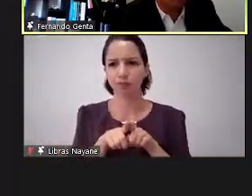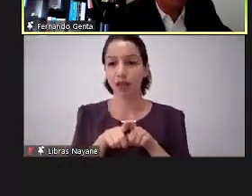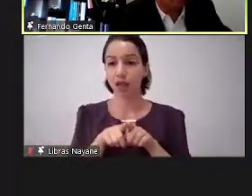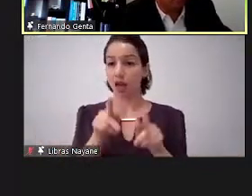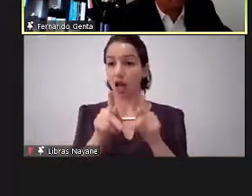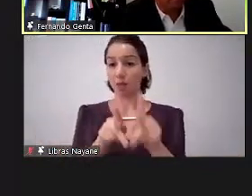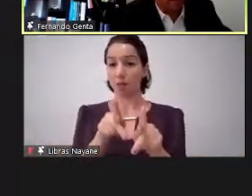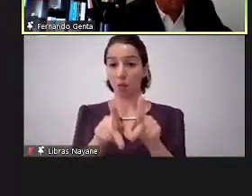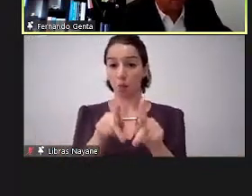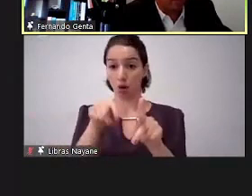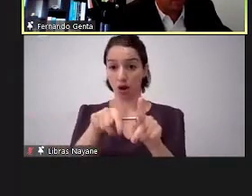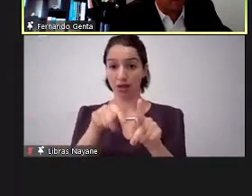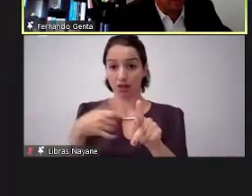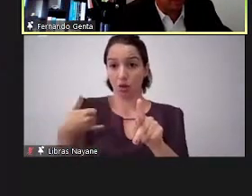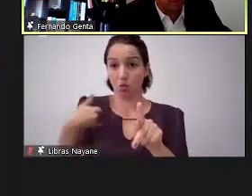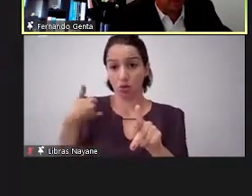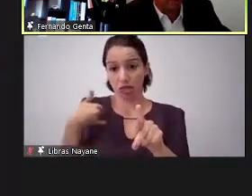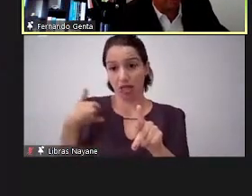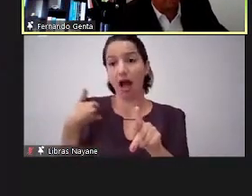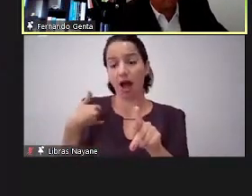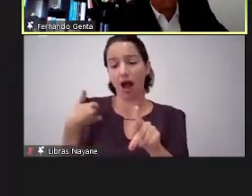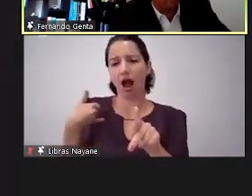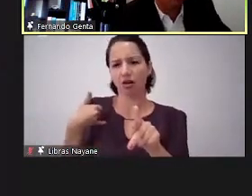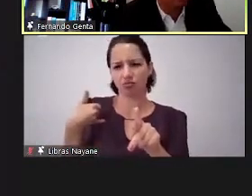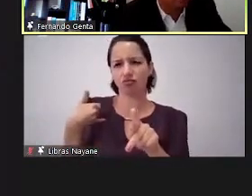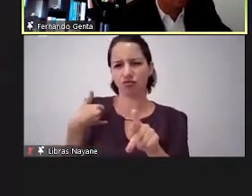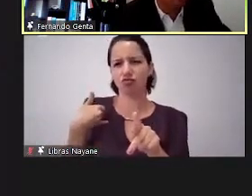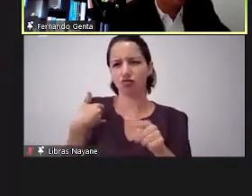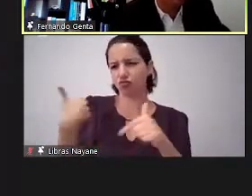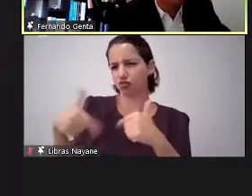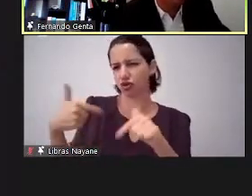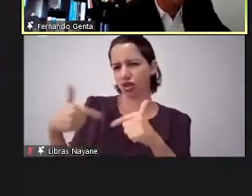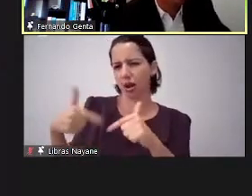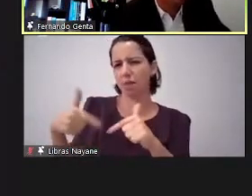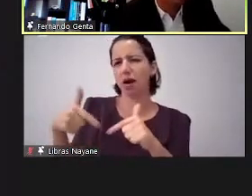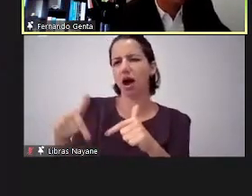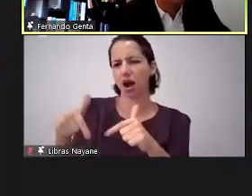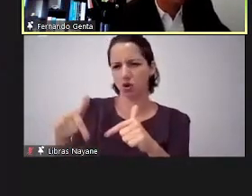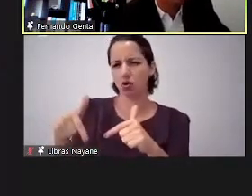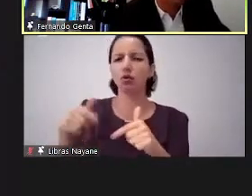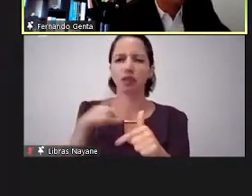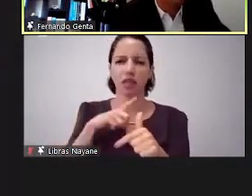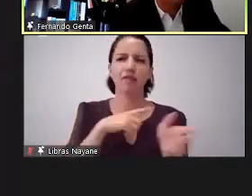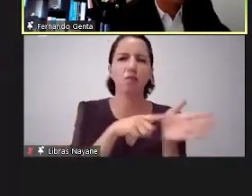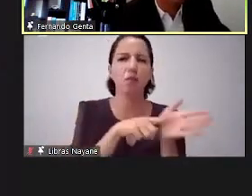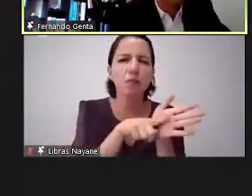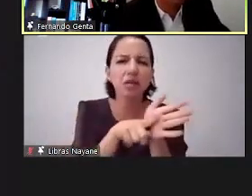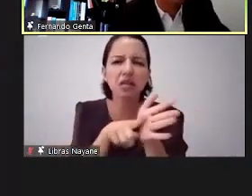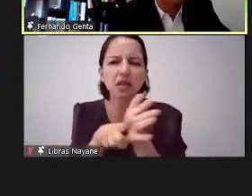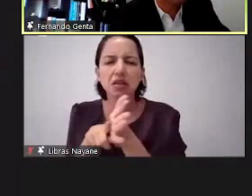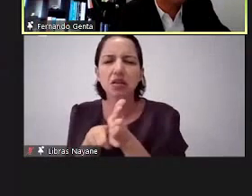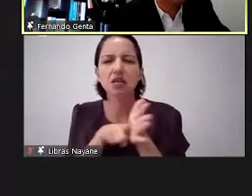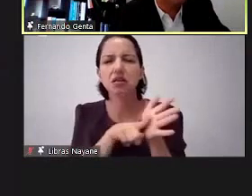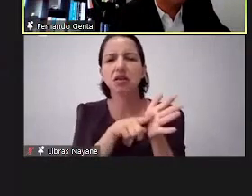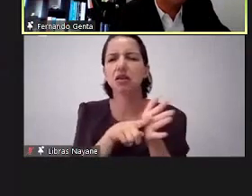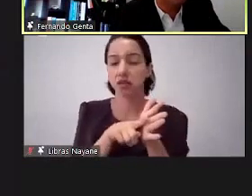this is active population or the labor force. You will see